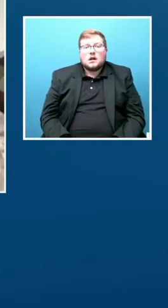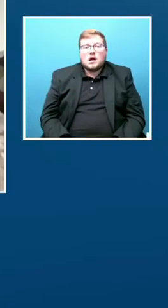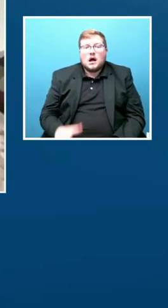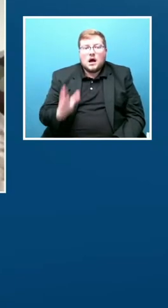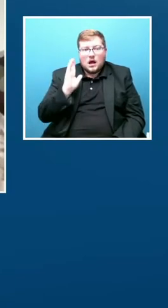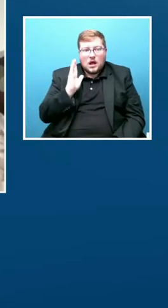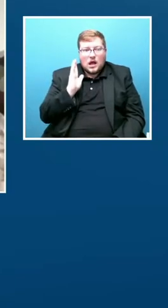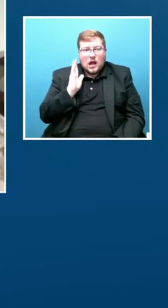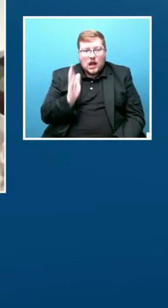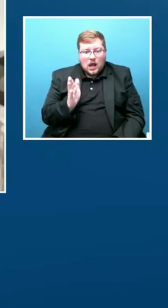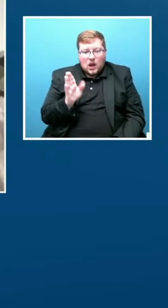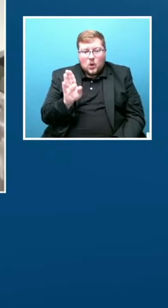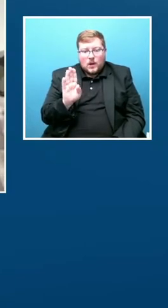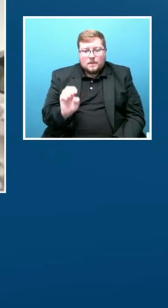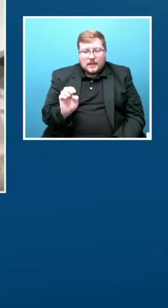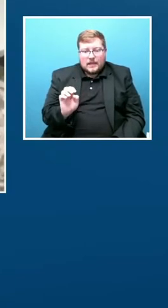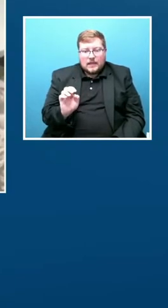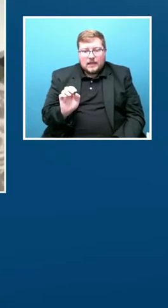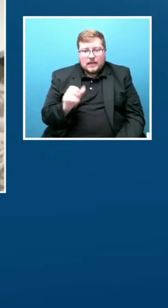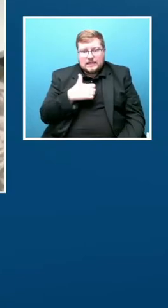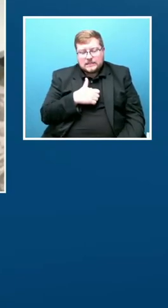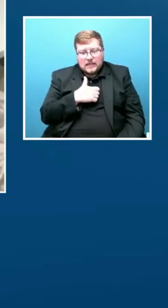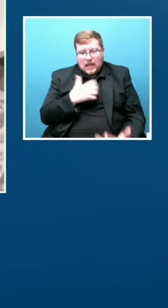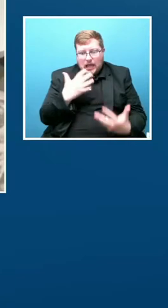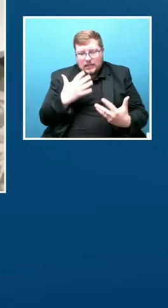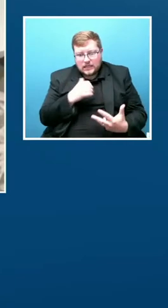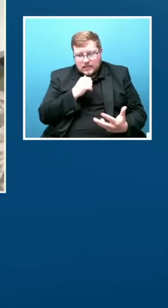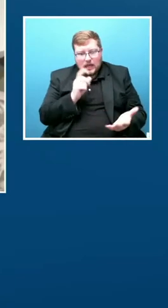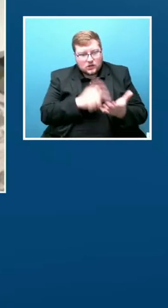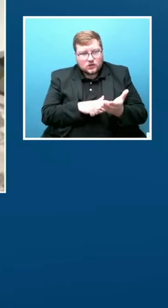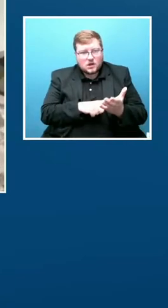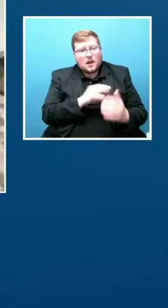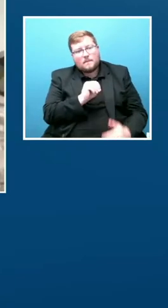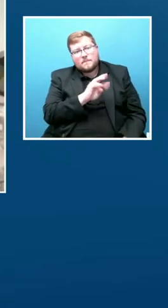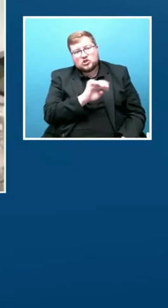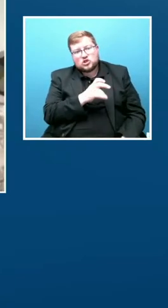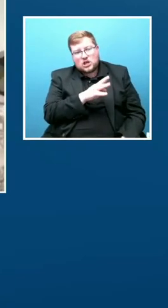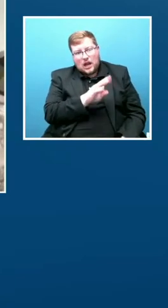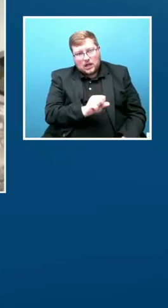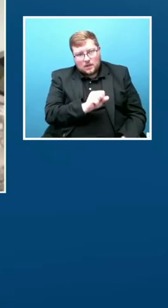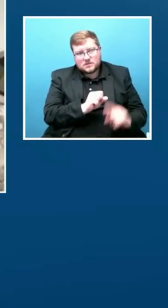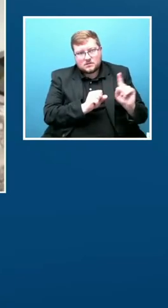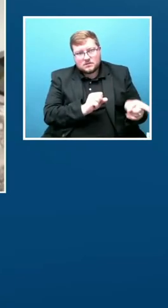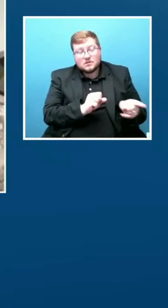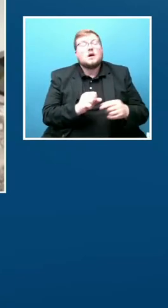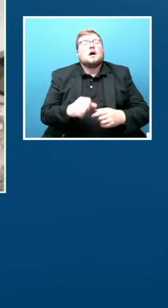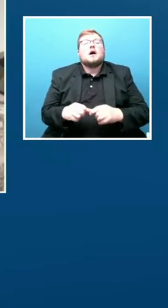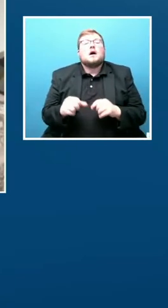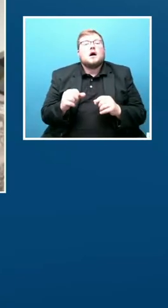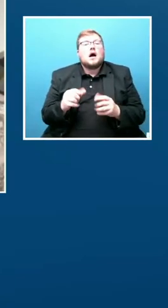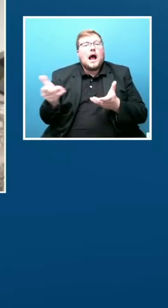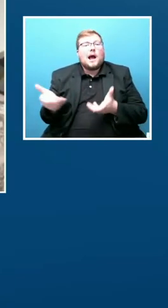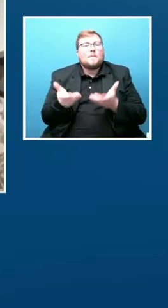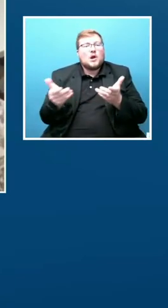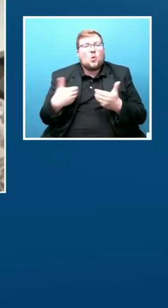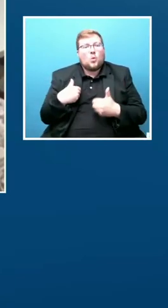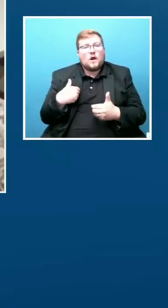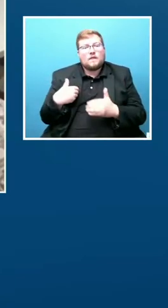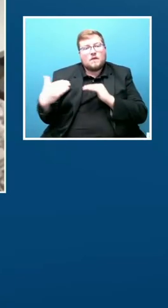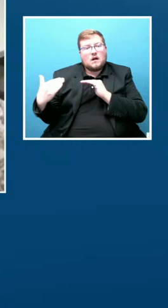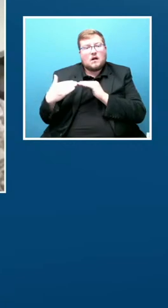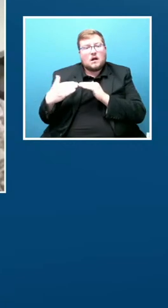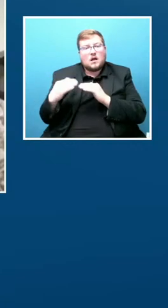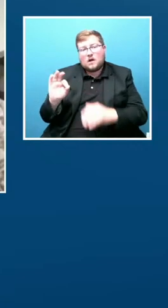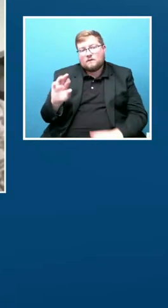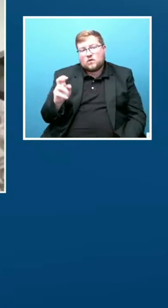my own chair, Mr. Jacobs. It is good to be with you. And I'm here with my colleague, Frank Leon. And